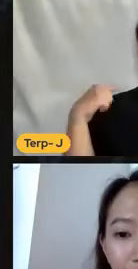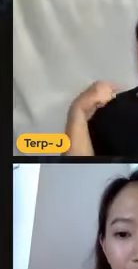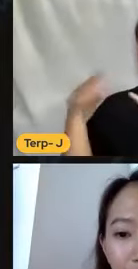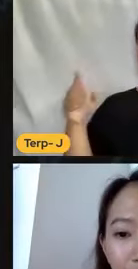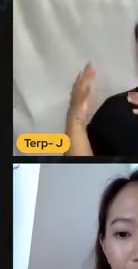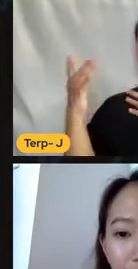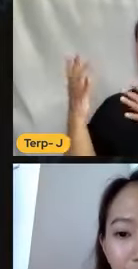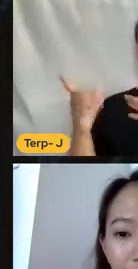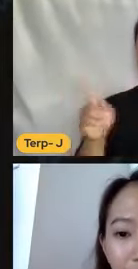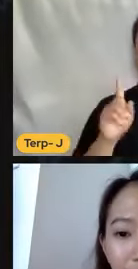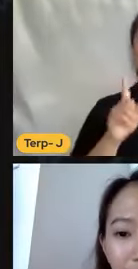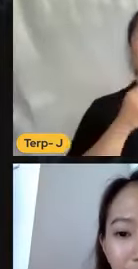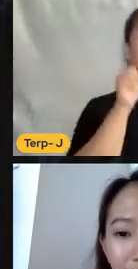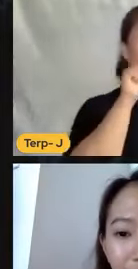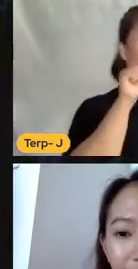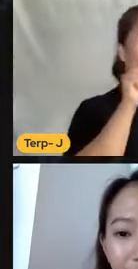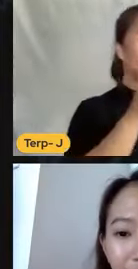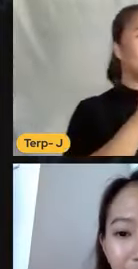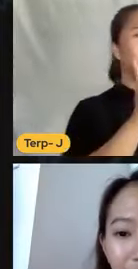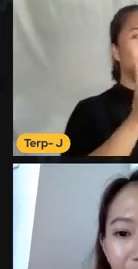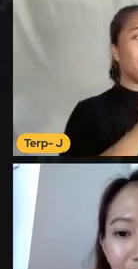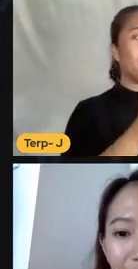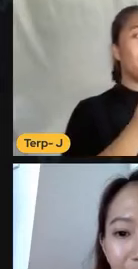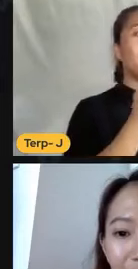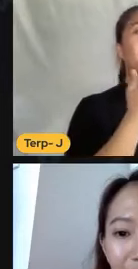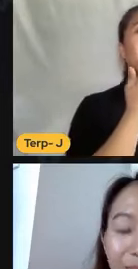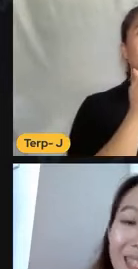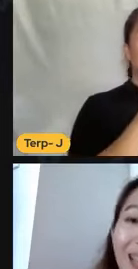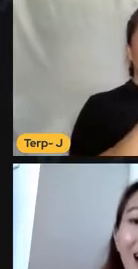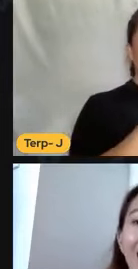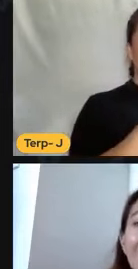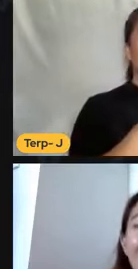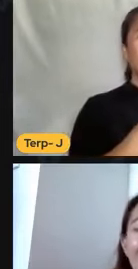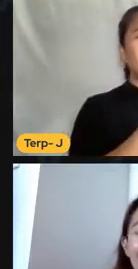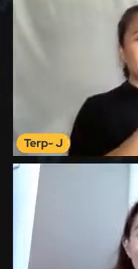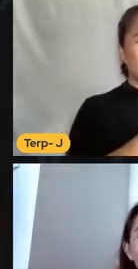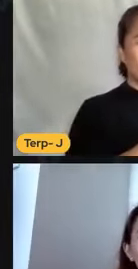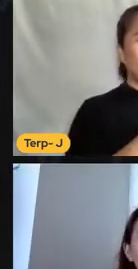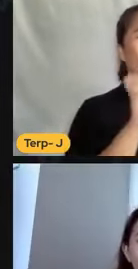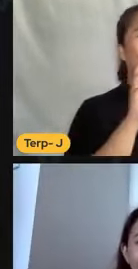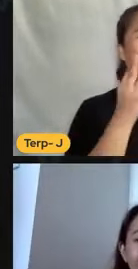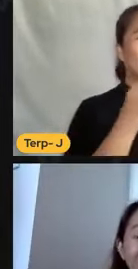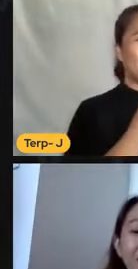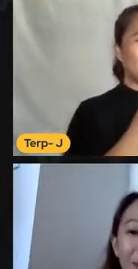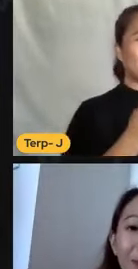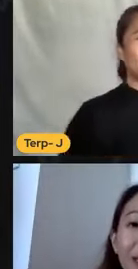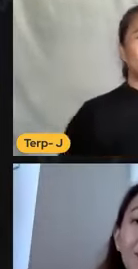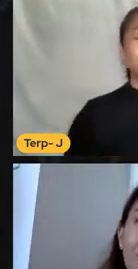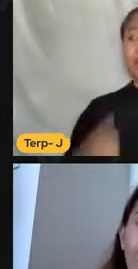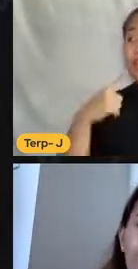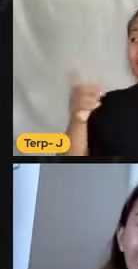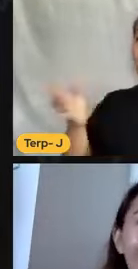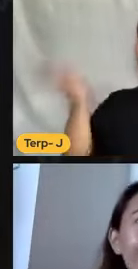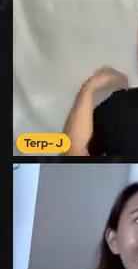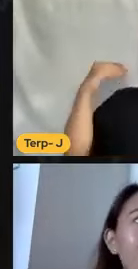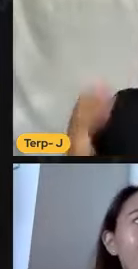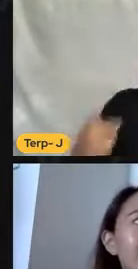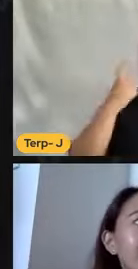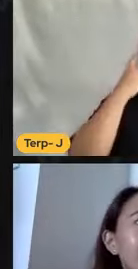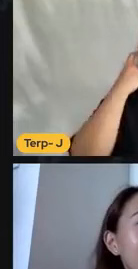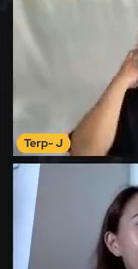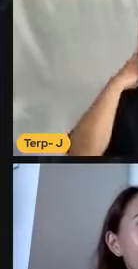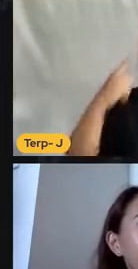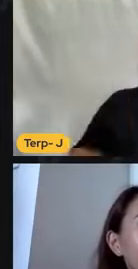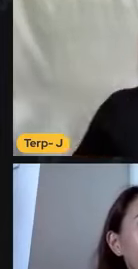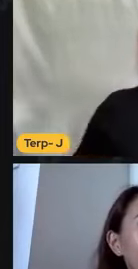of today's webinar specifically? As I mentioned earlier, my favorite part of the gal